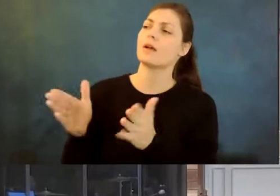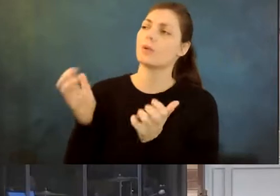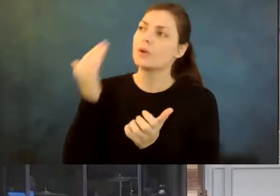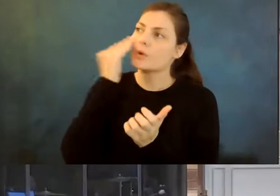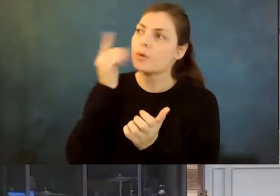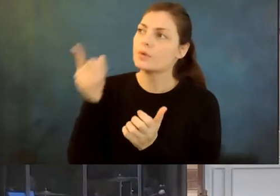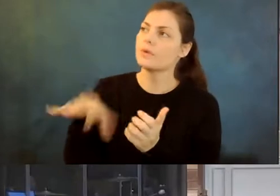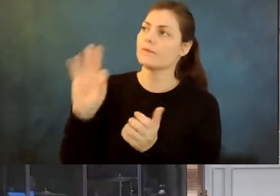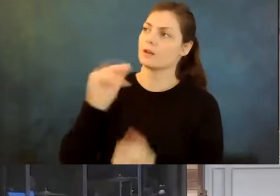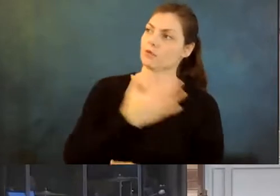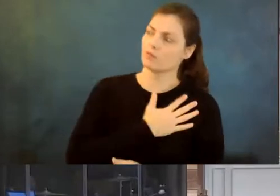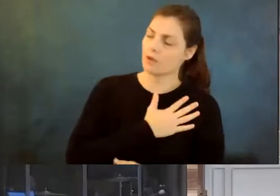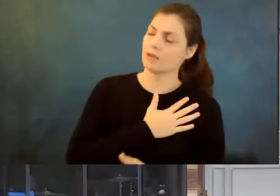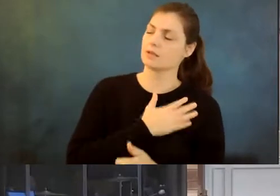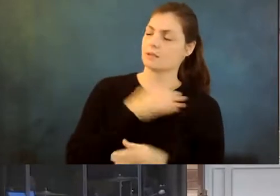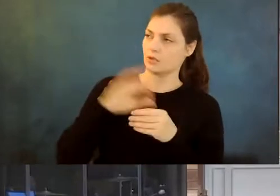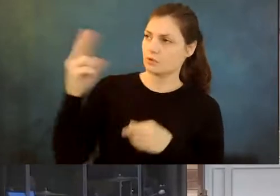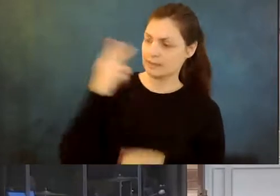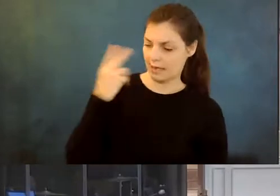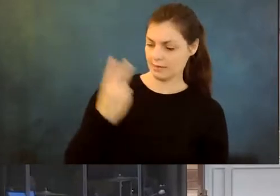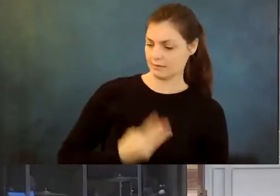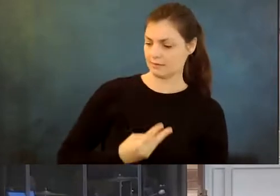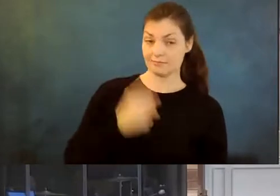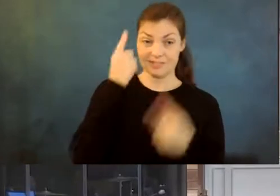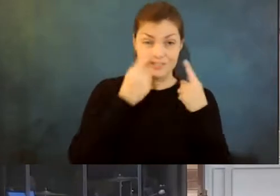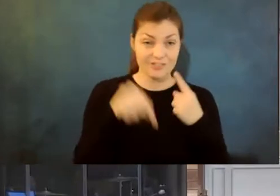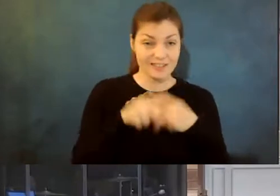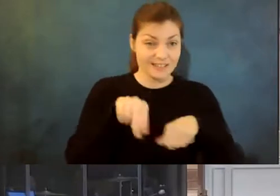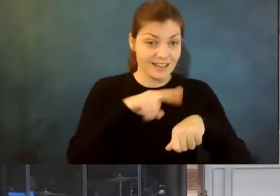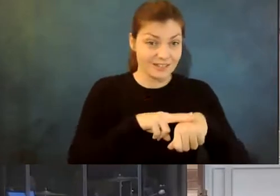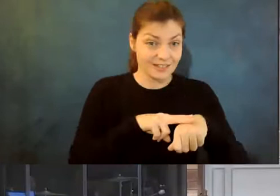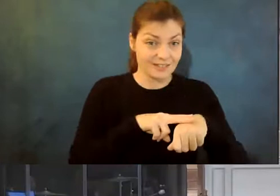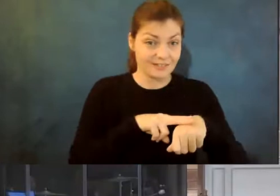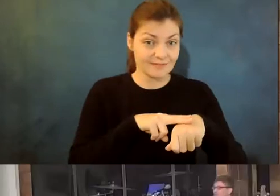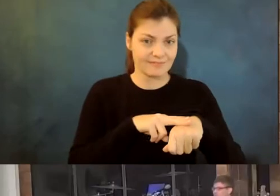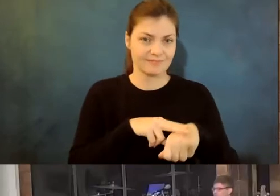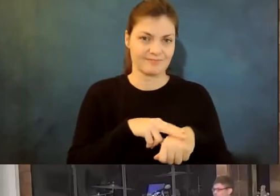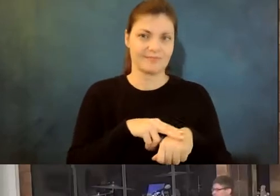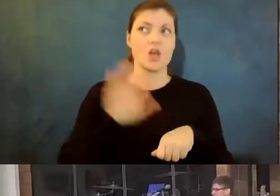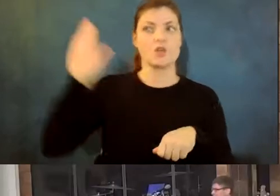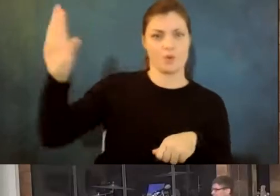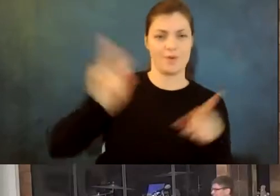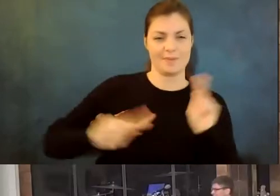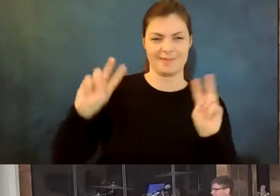that I may find grace in your sight. And consider that this nation," I love how Moses does, "is your people."